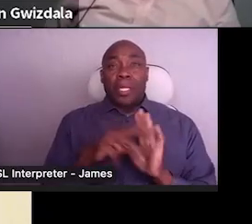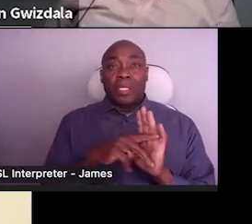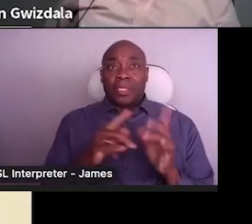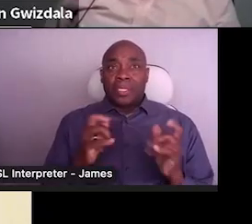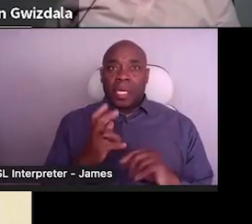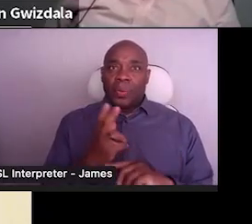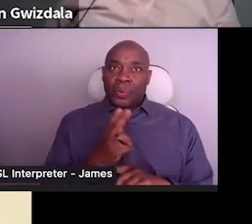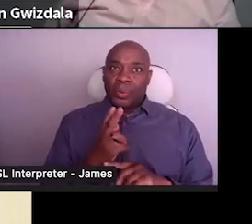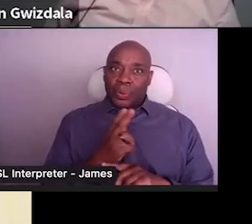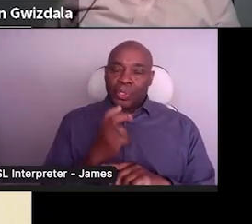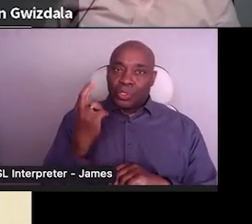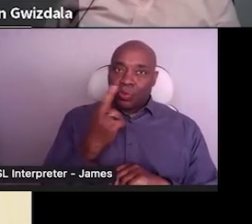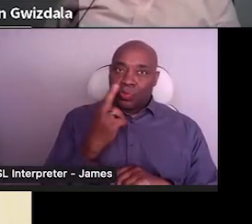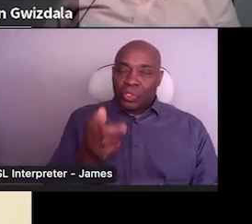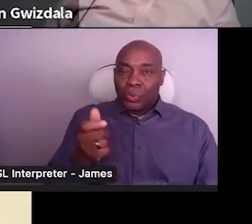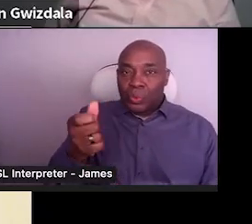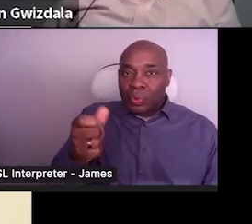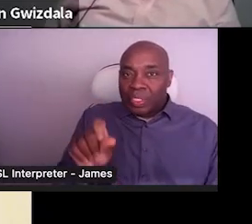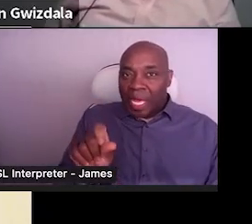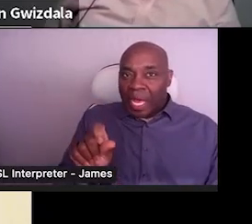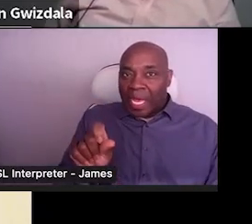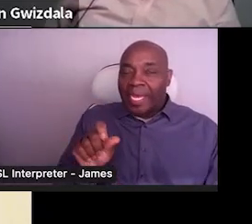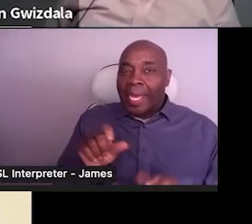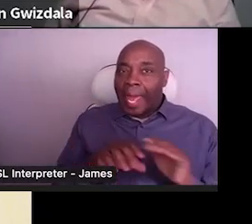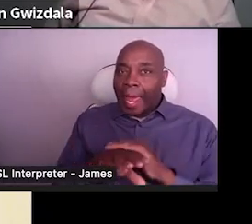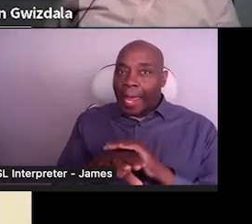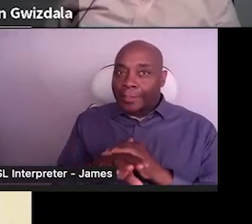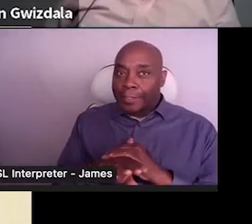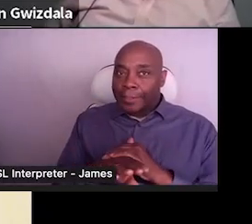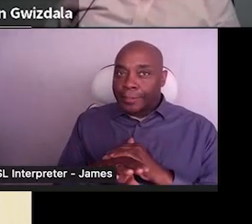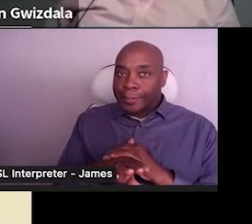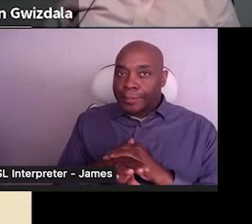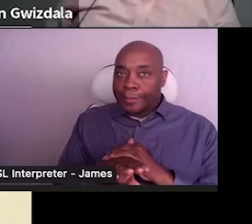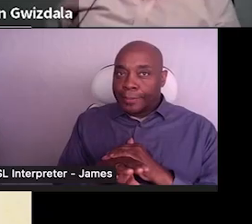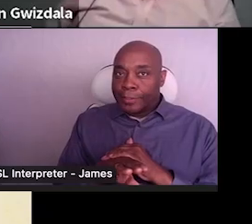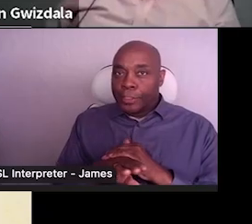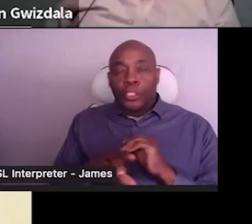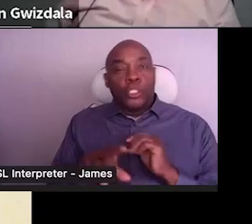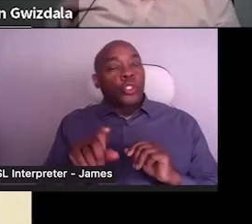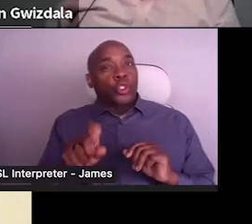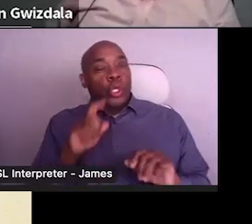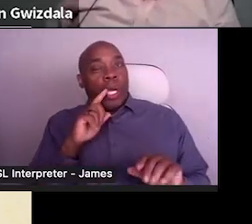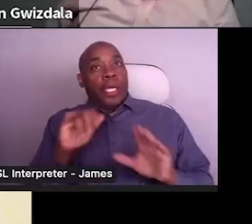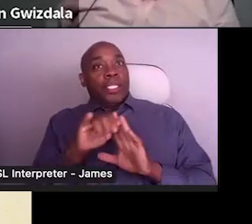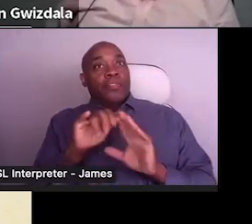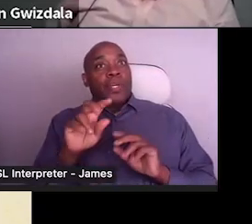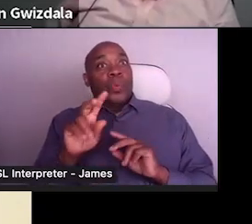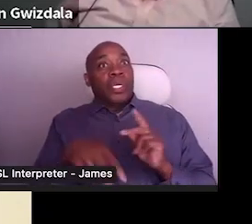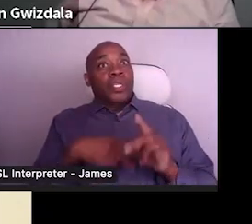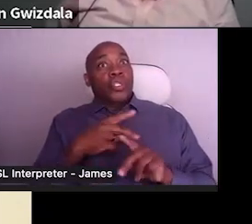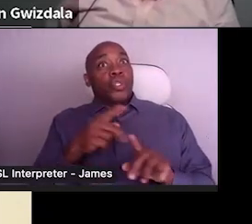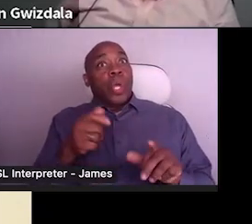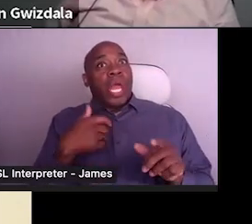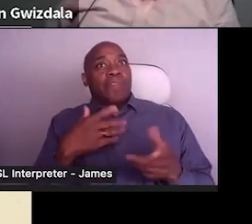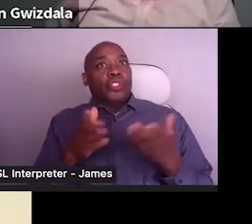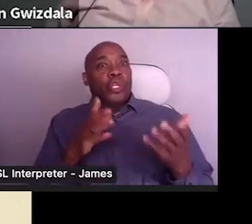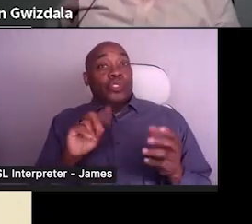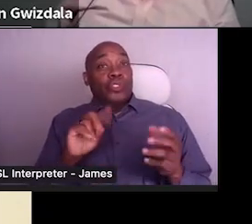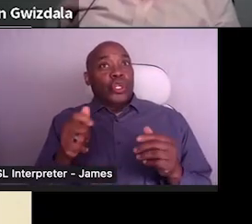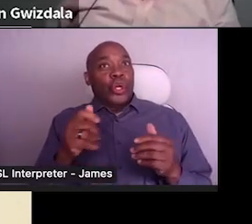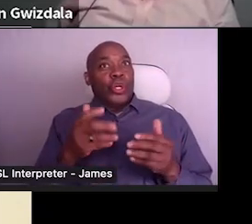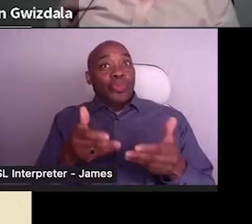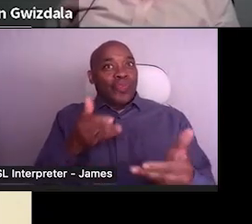self-ID policy is now being used as a reason to deny access. Well, you should identify that you have a service dog in